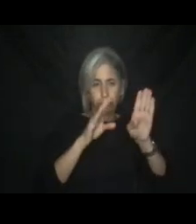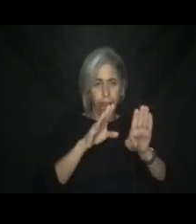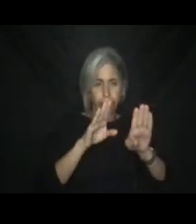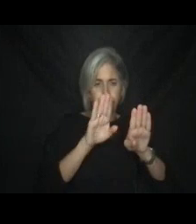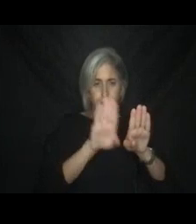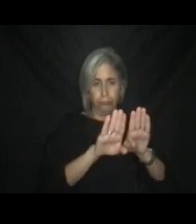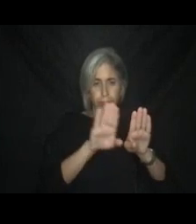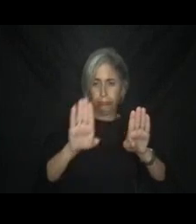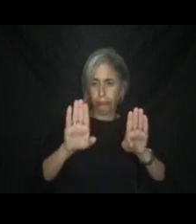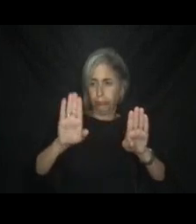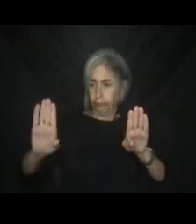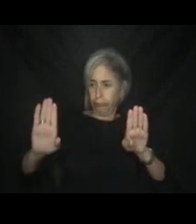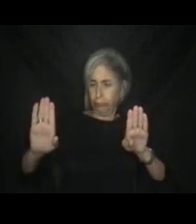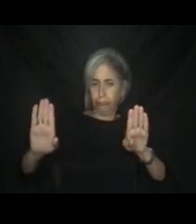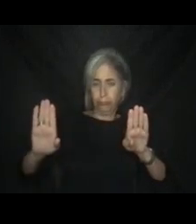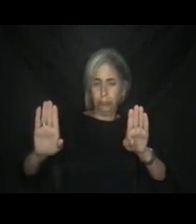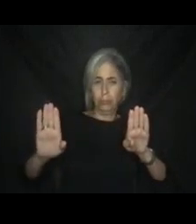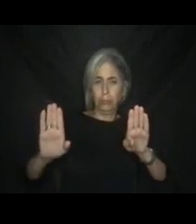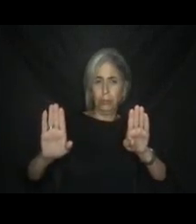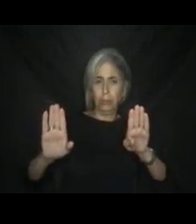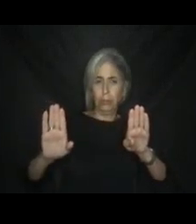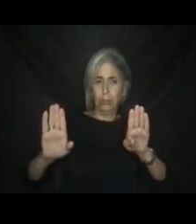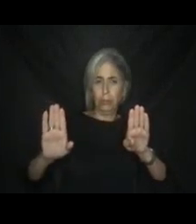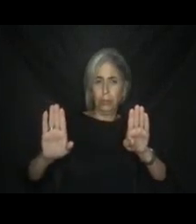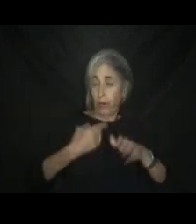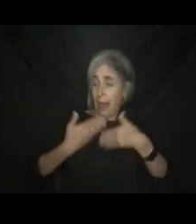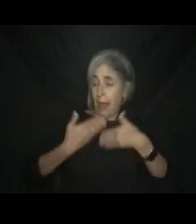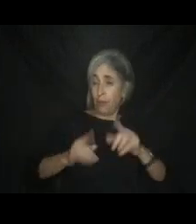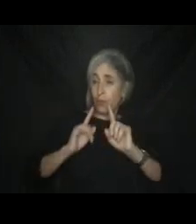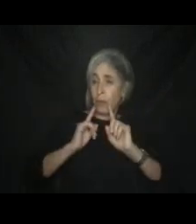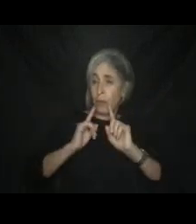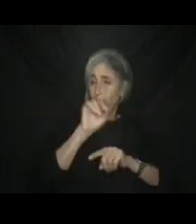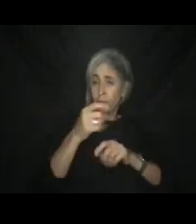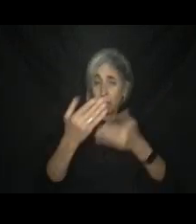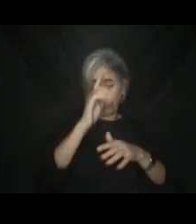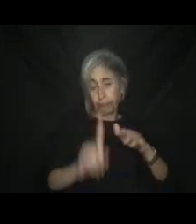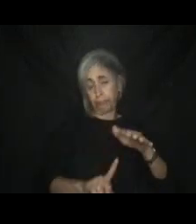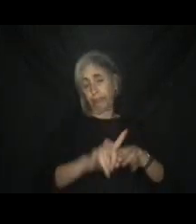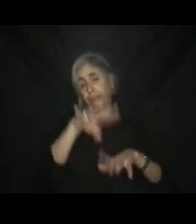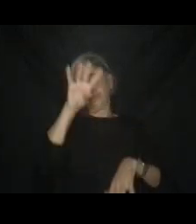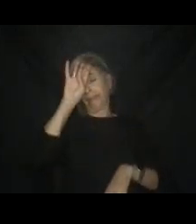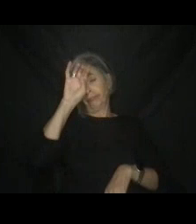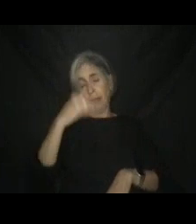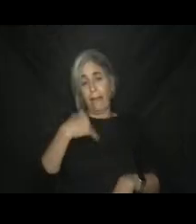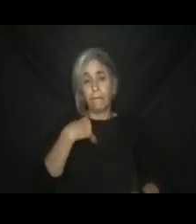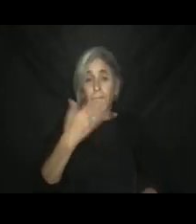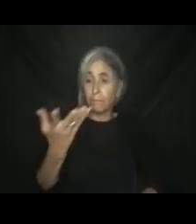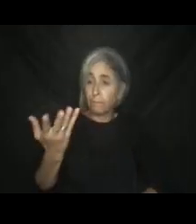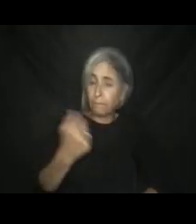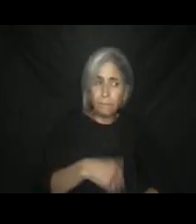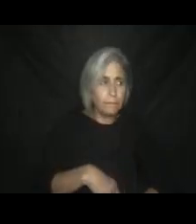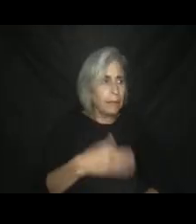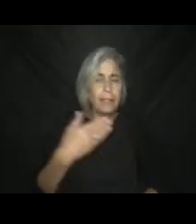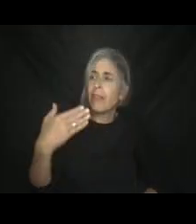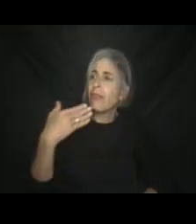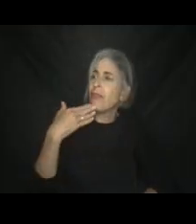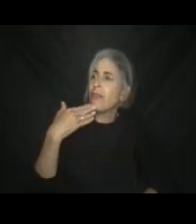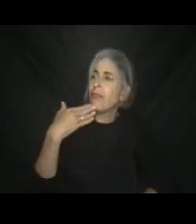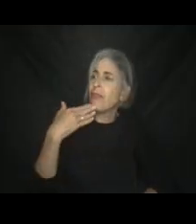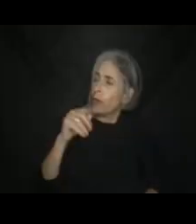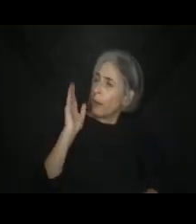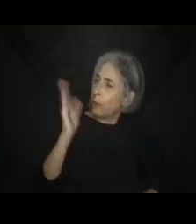And with that, Ron and I would be very happy to answer any questions that you might have. Well, thank you so much for that